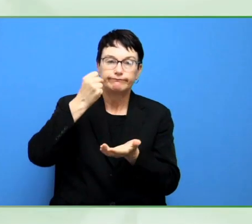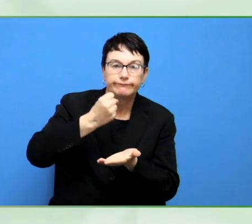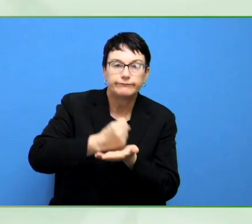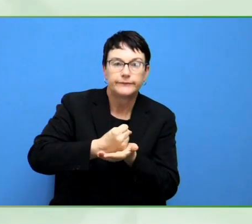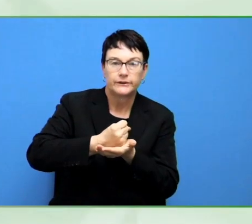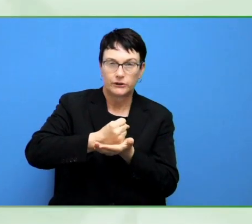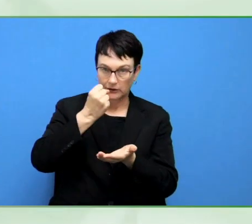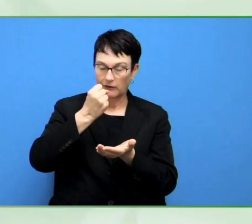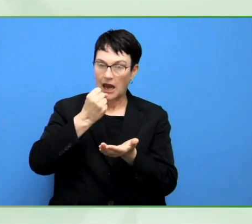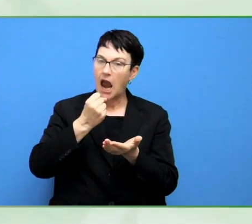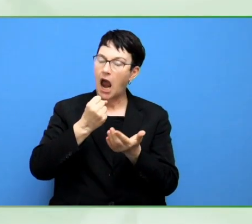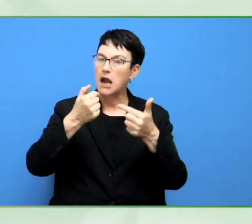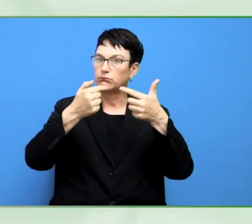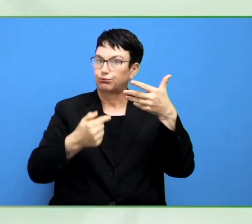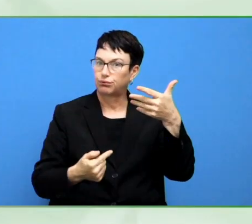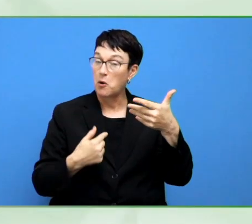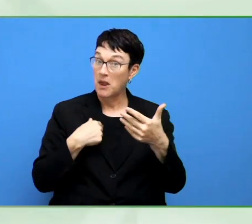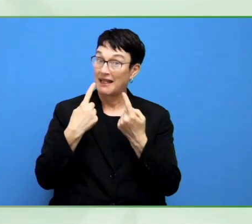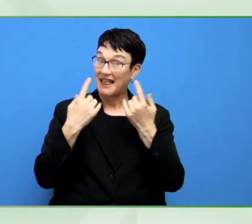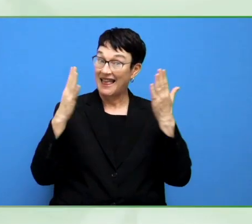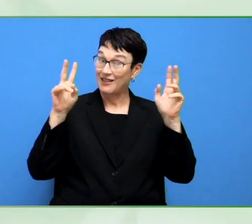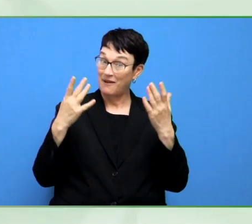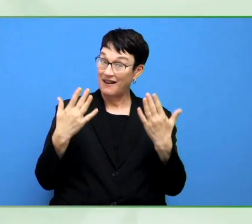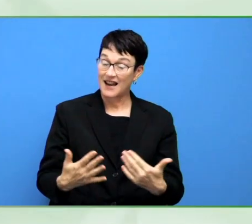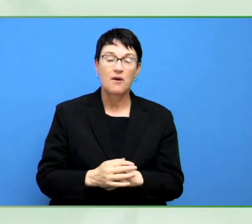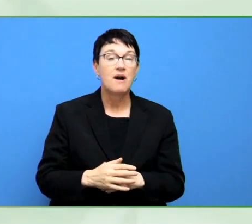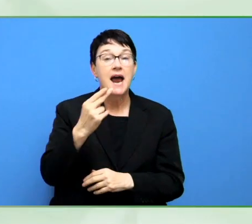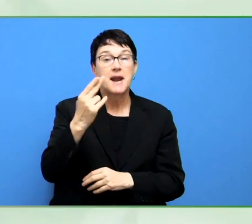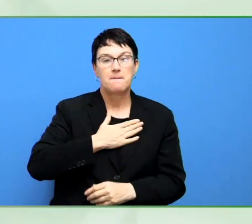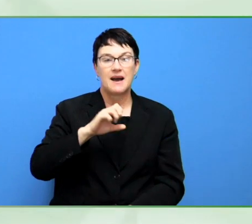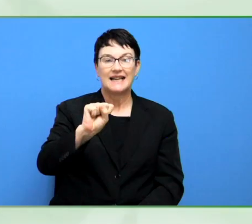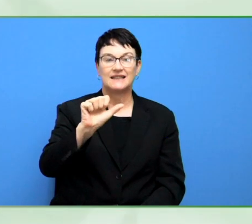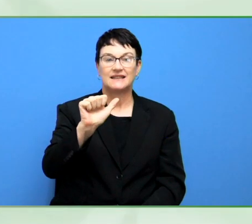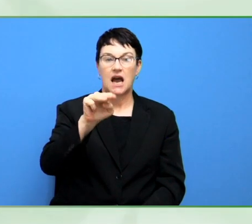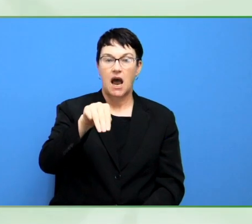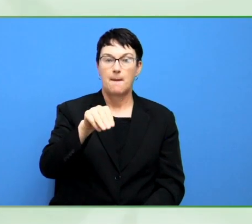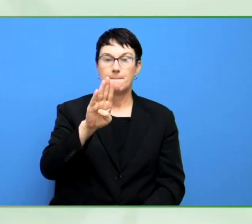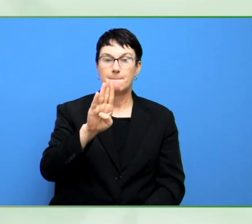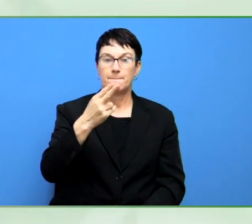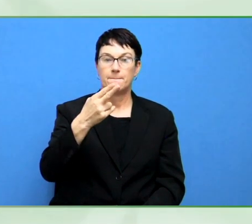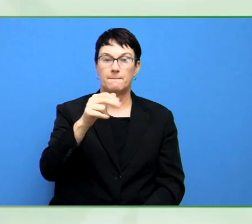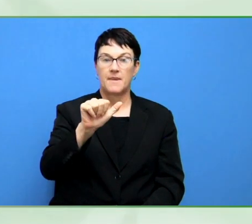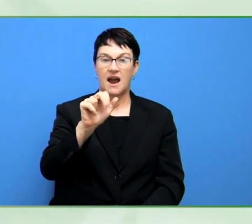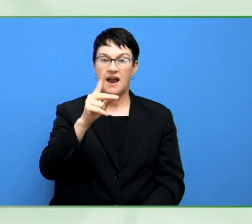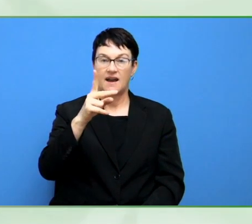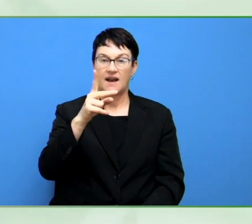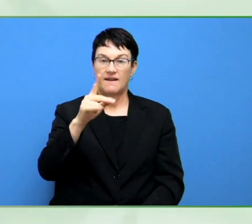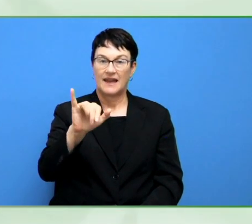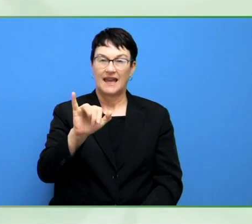Chandrasekhar. I'm the Global Accessibility Lead at an EdTech company called Desire to Learn,